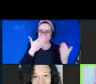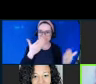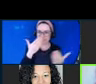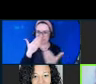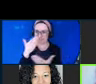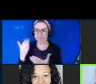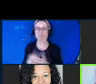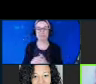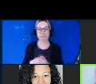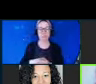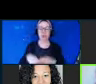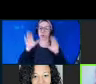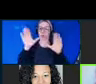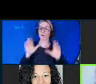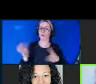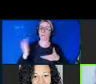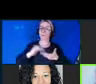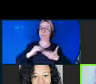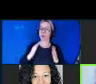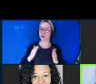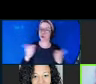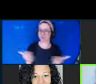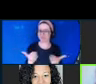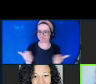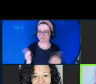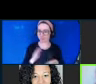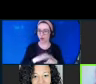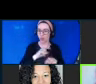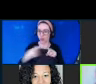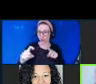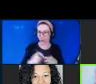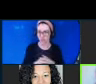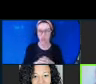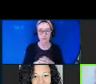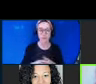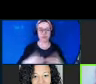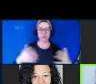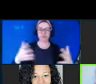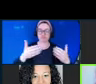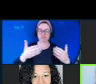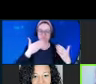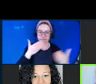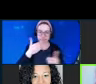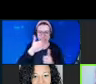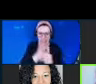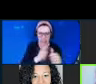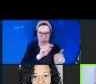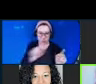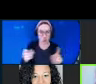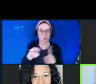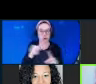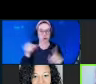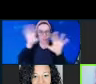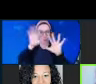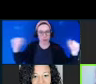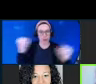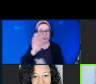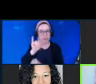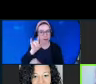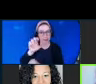wonderful partners that we have with us here on the call. And I want to say a word of thanks to each of you from President Biden for